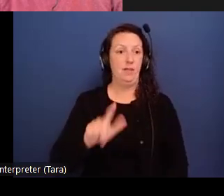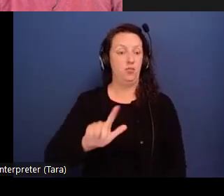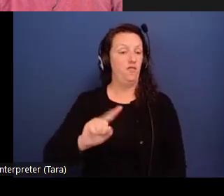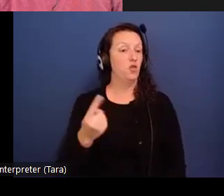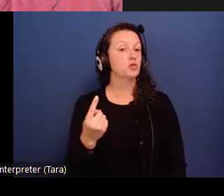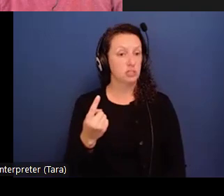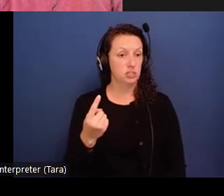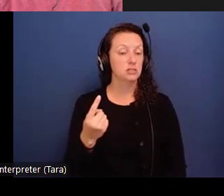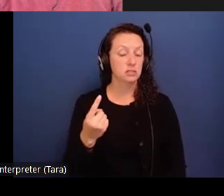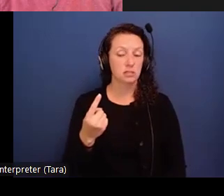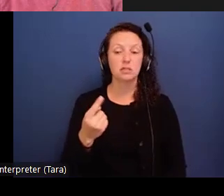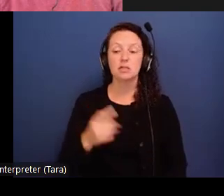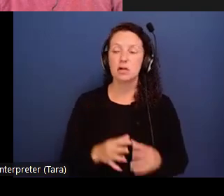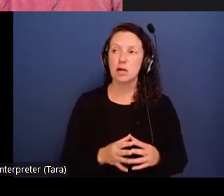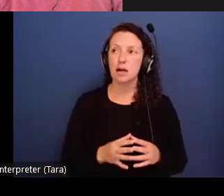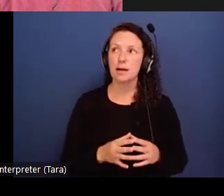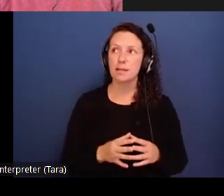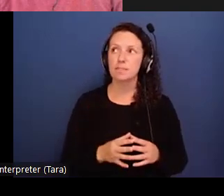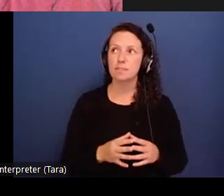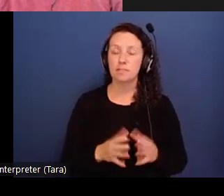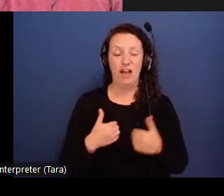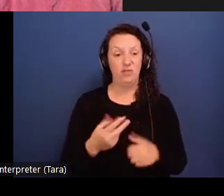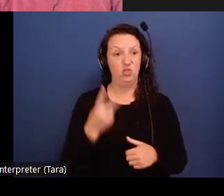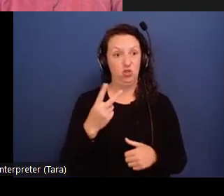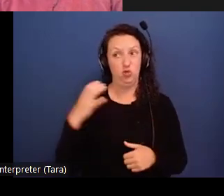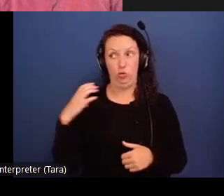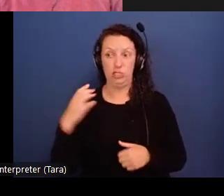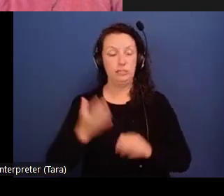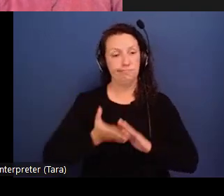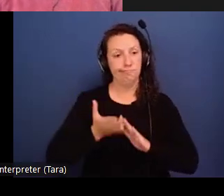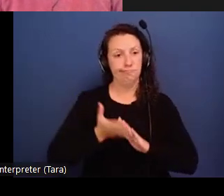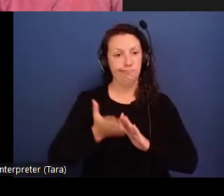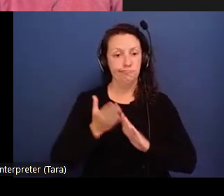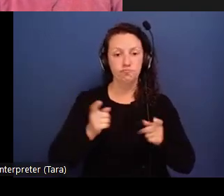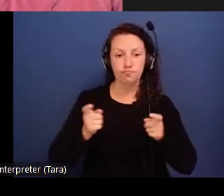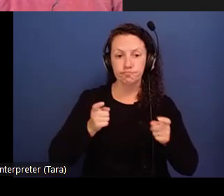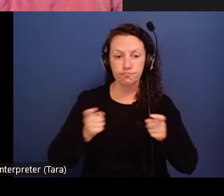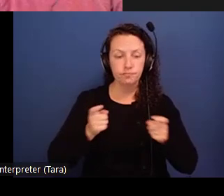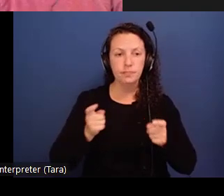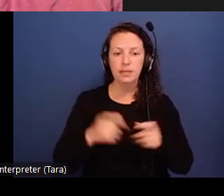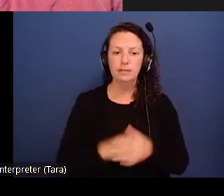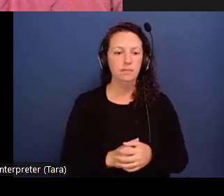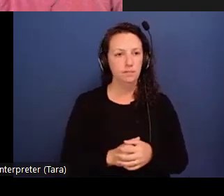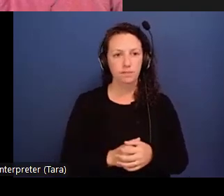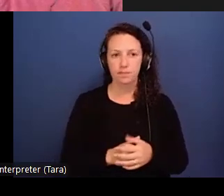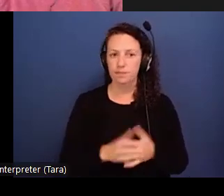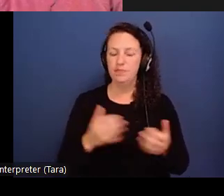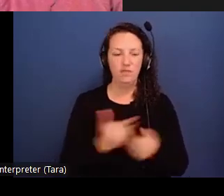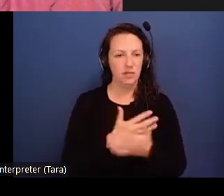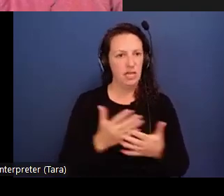is run by 2 coaches. As I said, we do everything is done